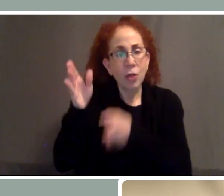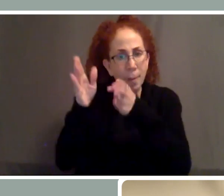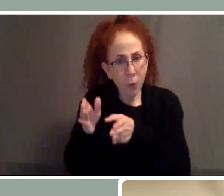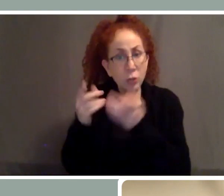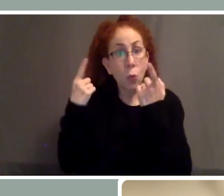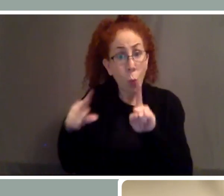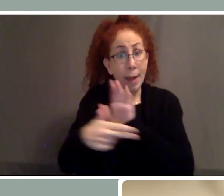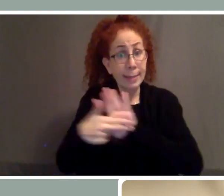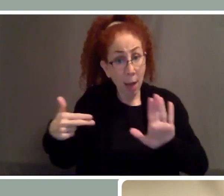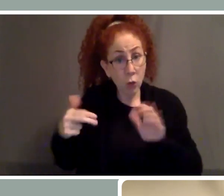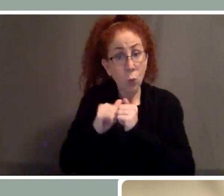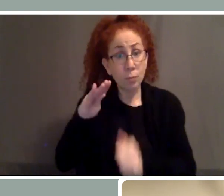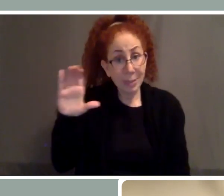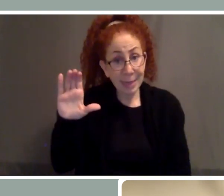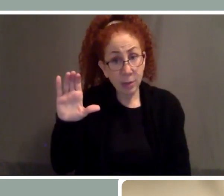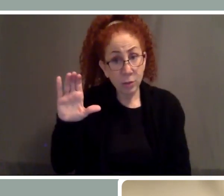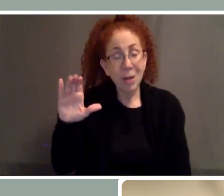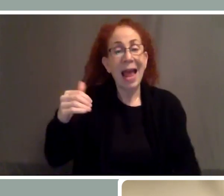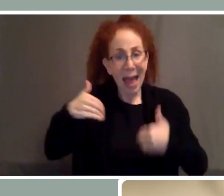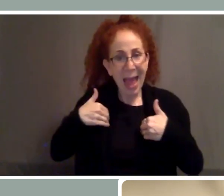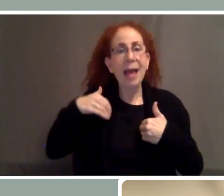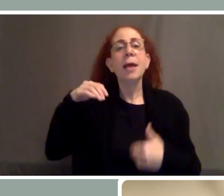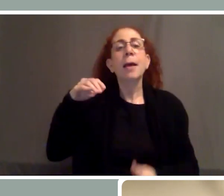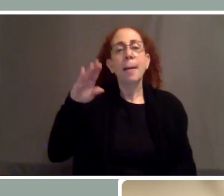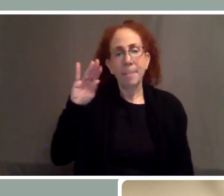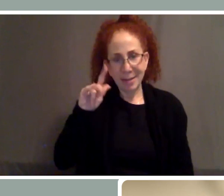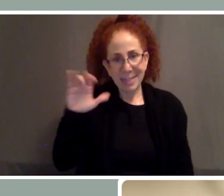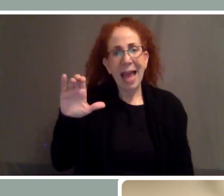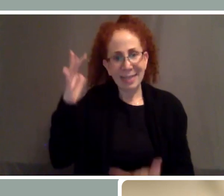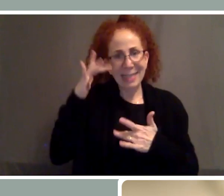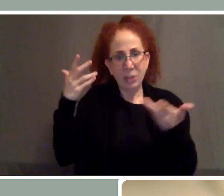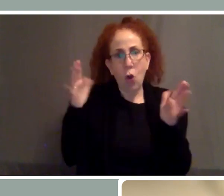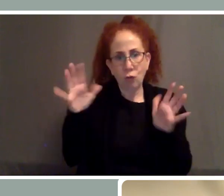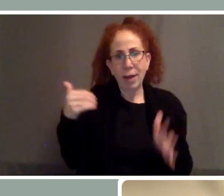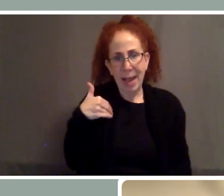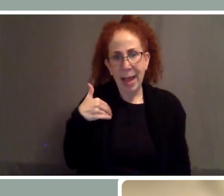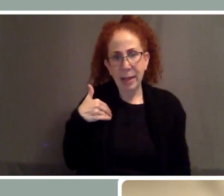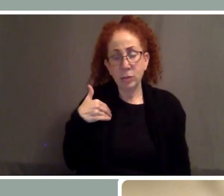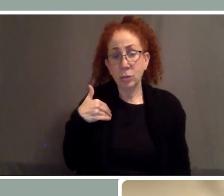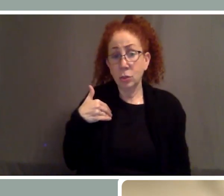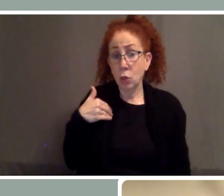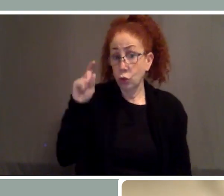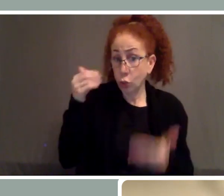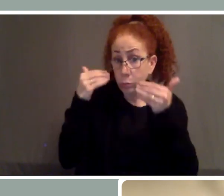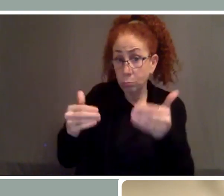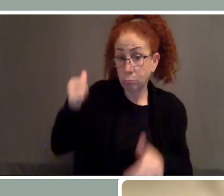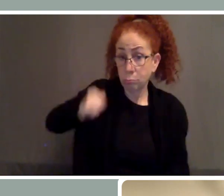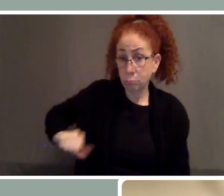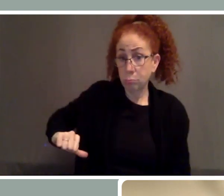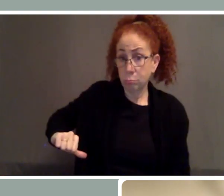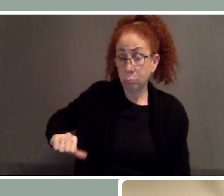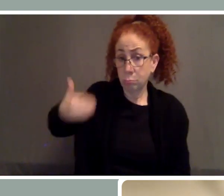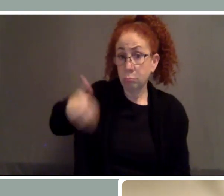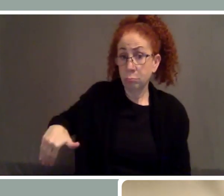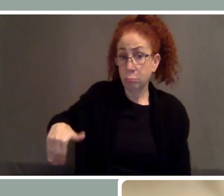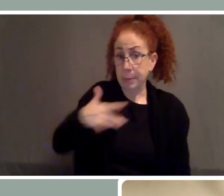they were diagnosed with breast cancer, they had metastatic disease. And the question is, should they have surgery on the breast, which is